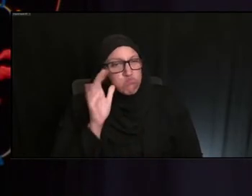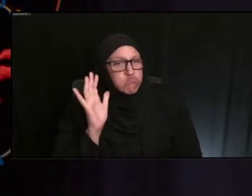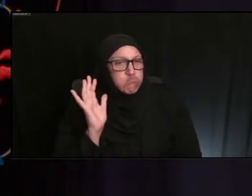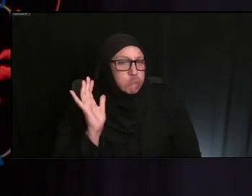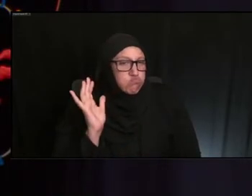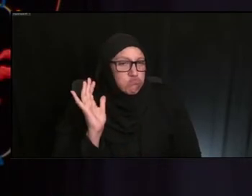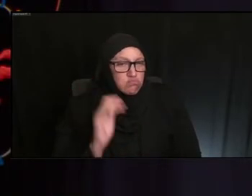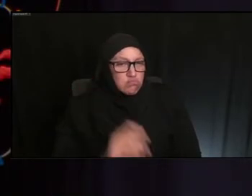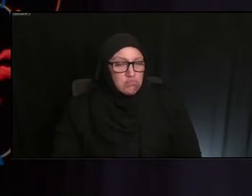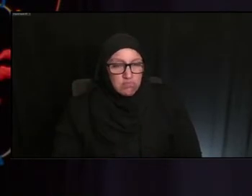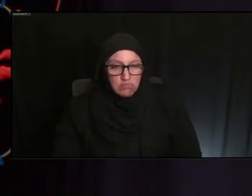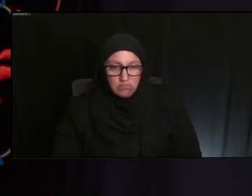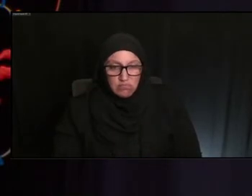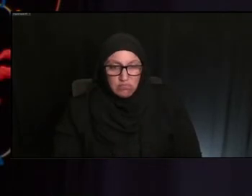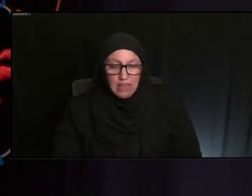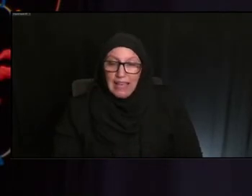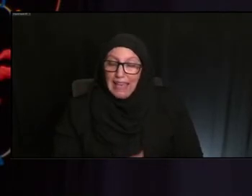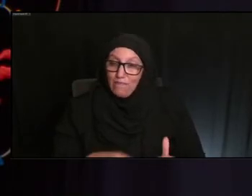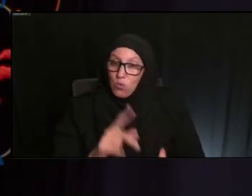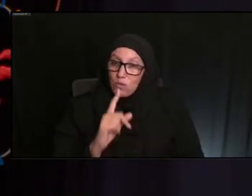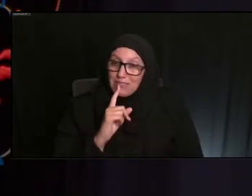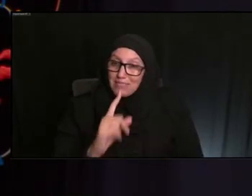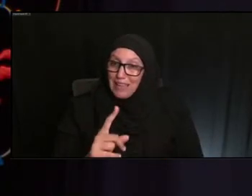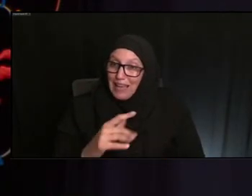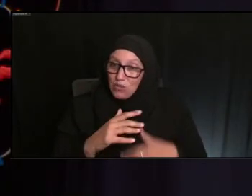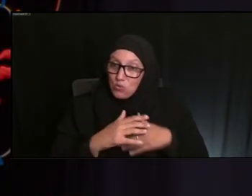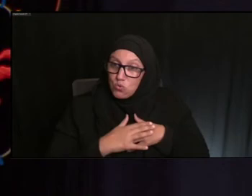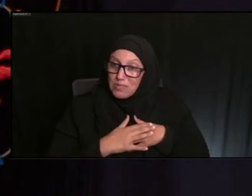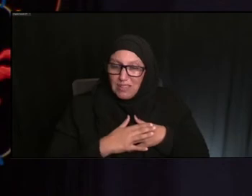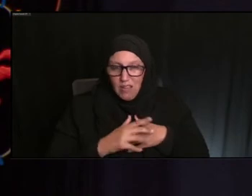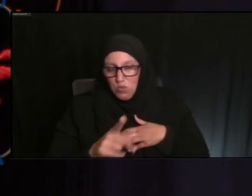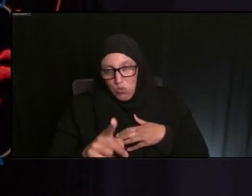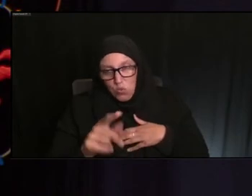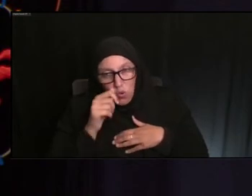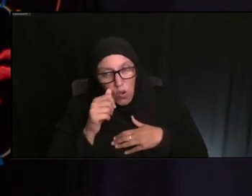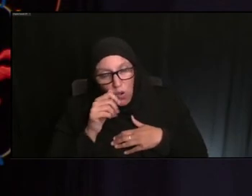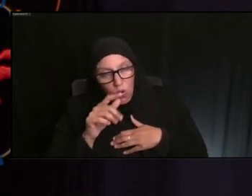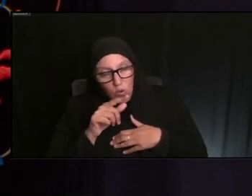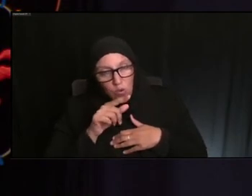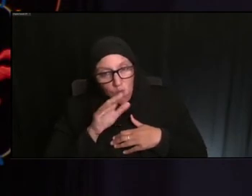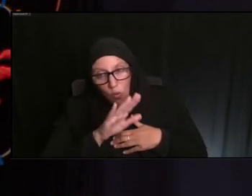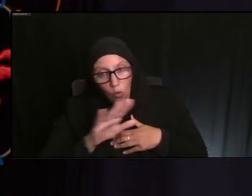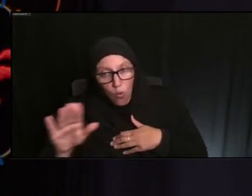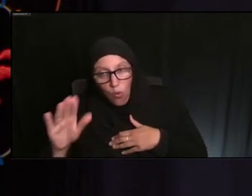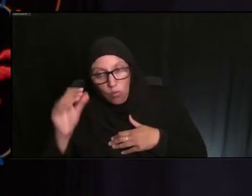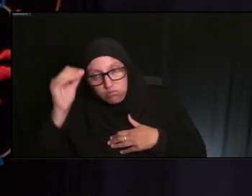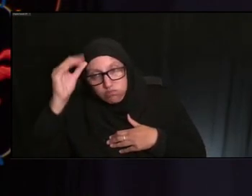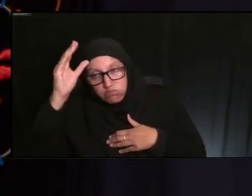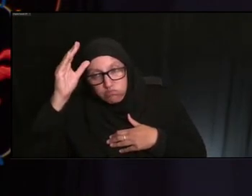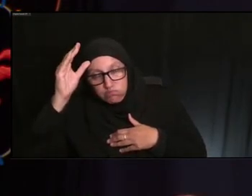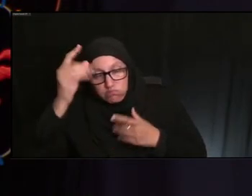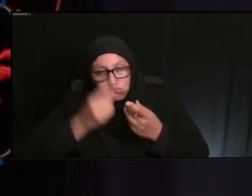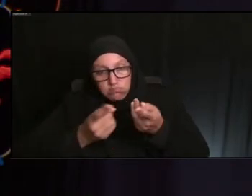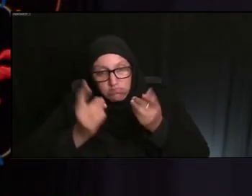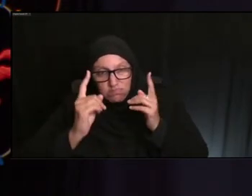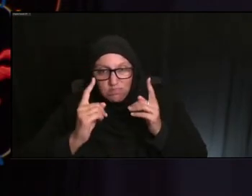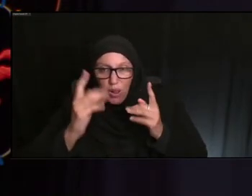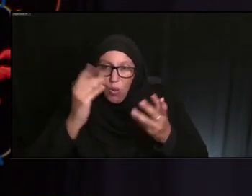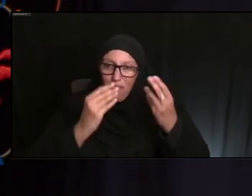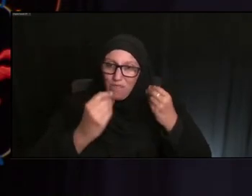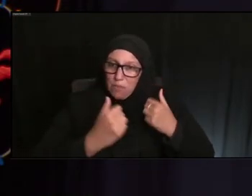you say to them, I'll give you nana. This is a fact. So jurisprudentially, you tell them all your jurisprudence is